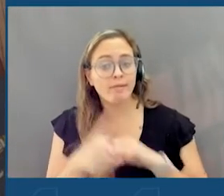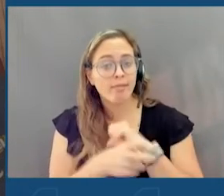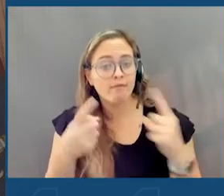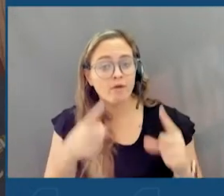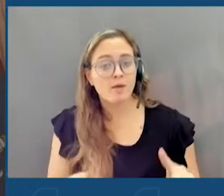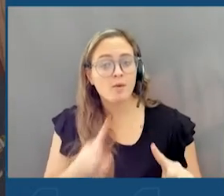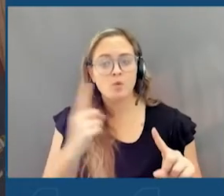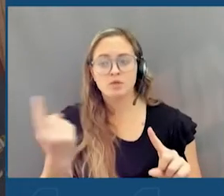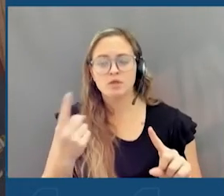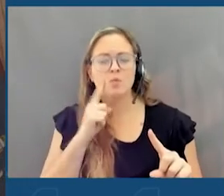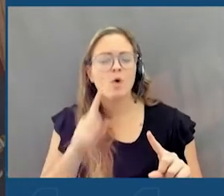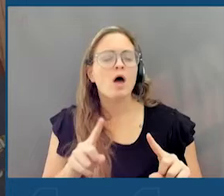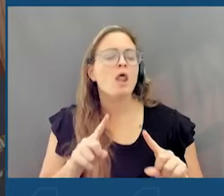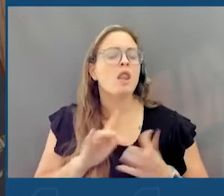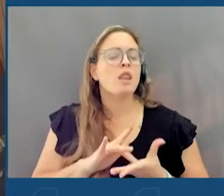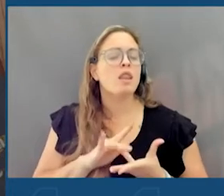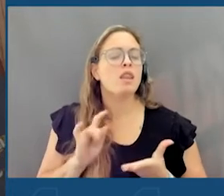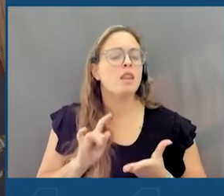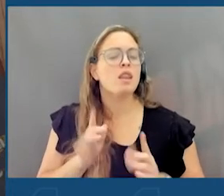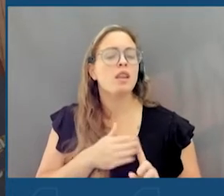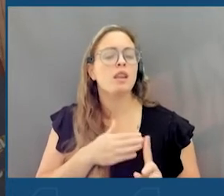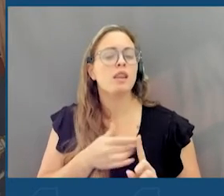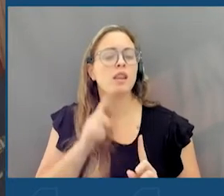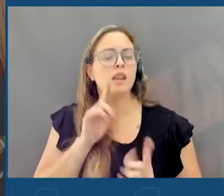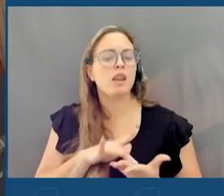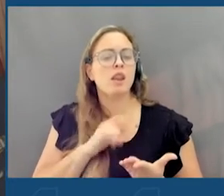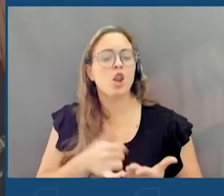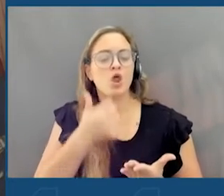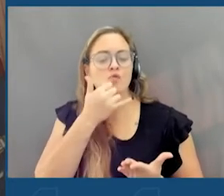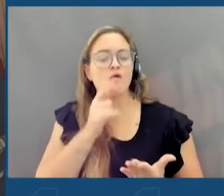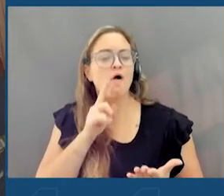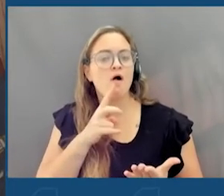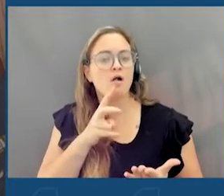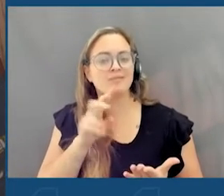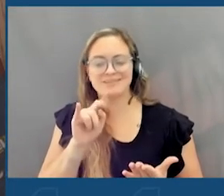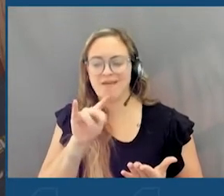uses deception to wrongfully take the title of another person's home.